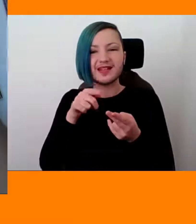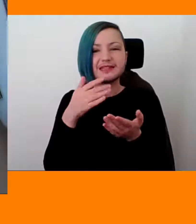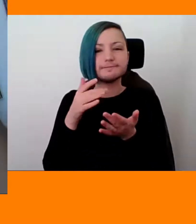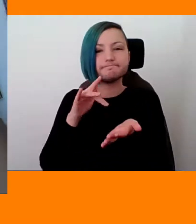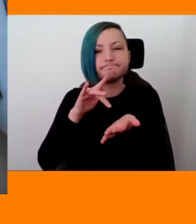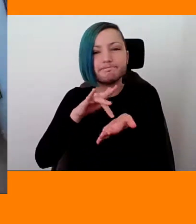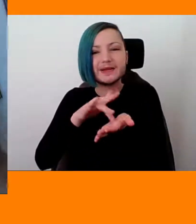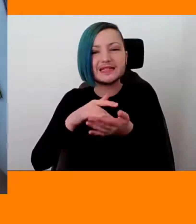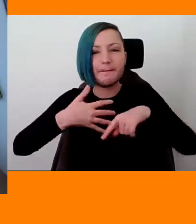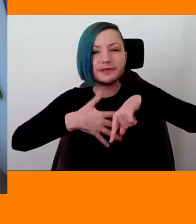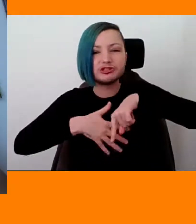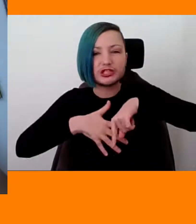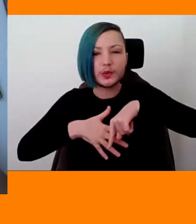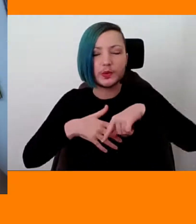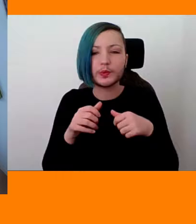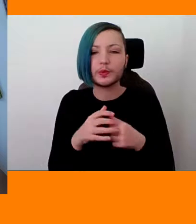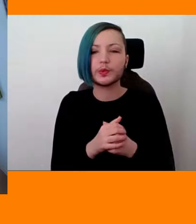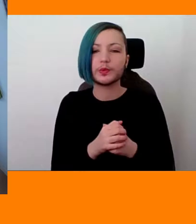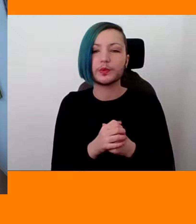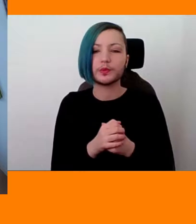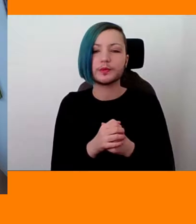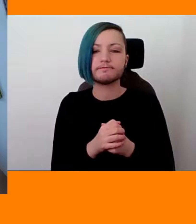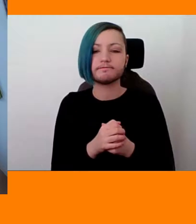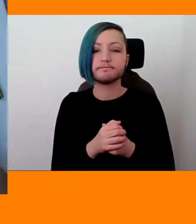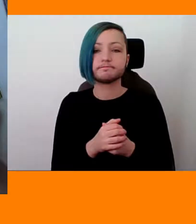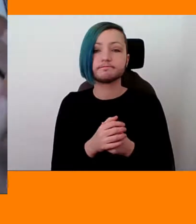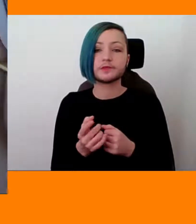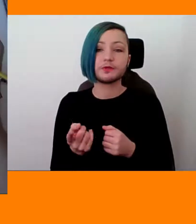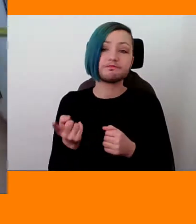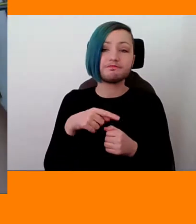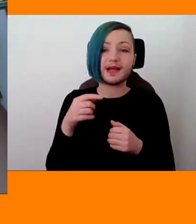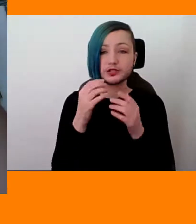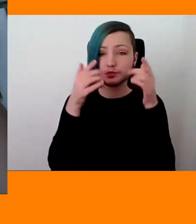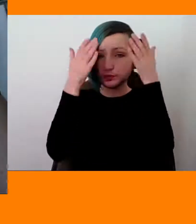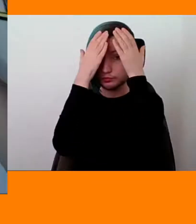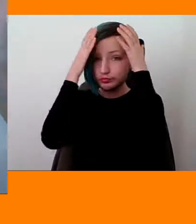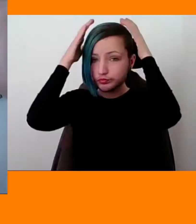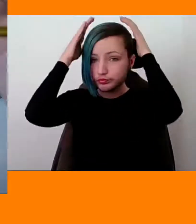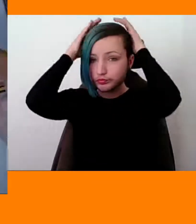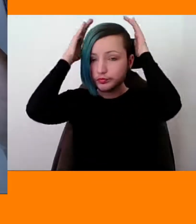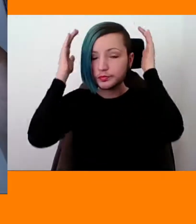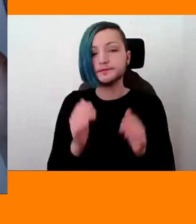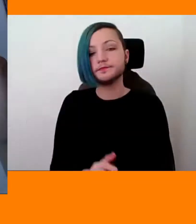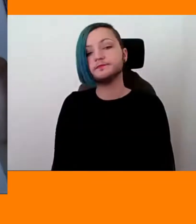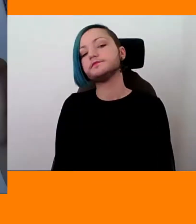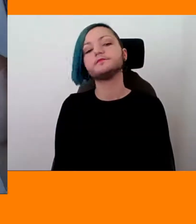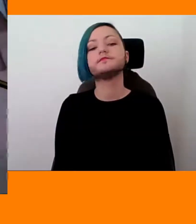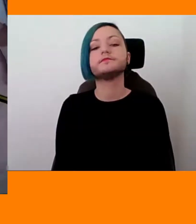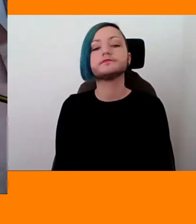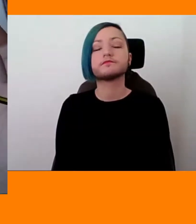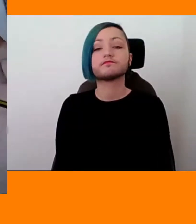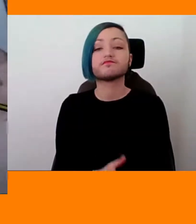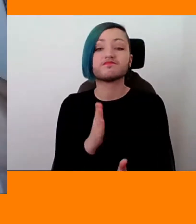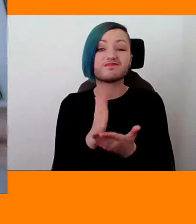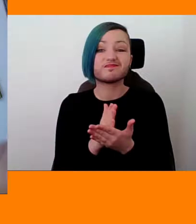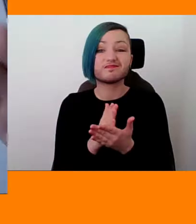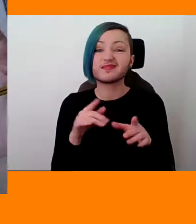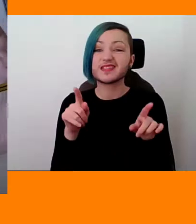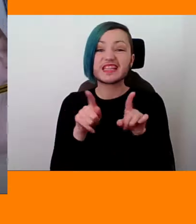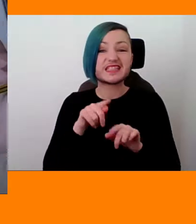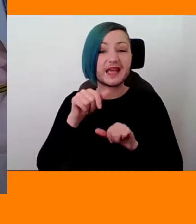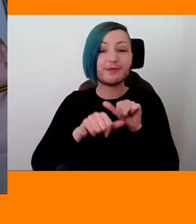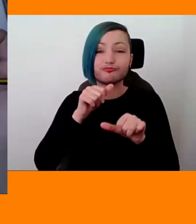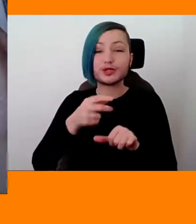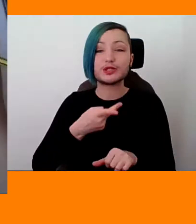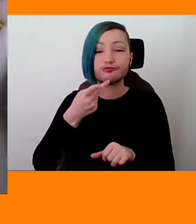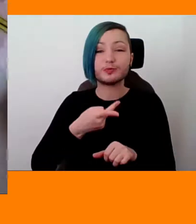shadows. So I'm going to go back to the hair that's closest to the head. And we're essentially just doing the same thing again on top